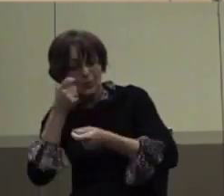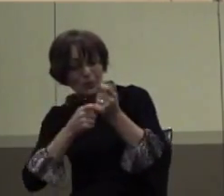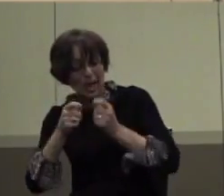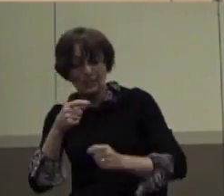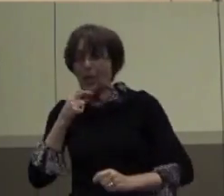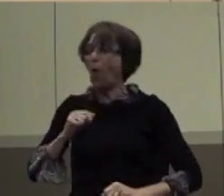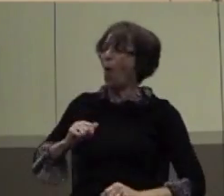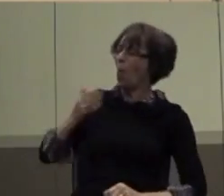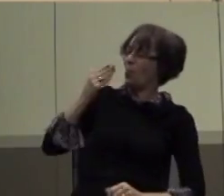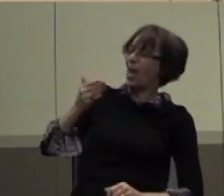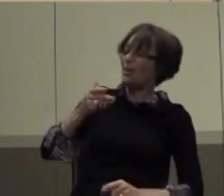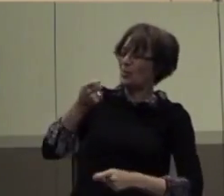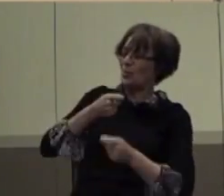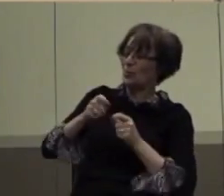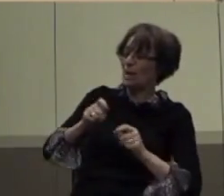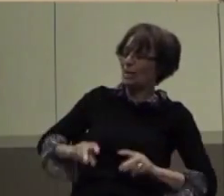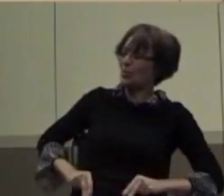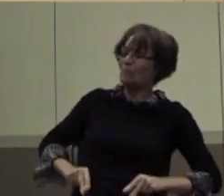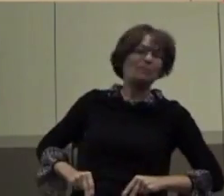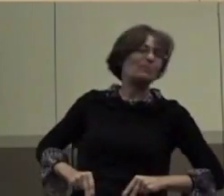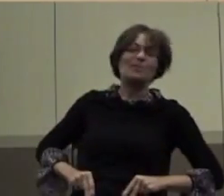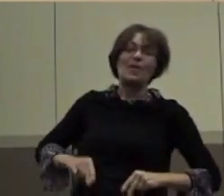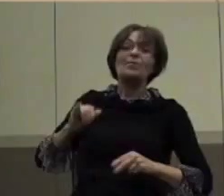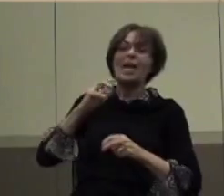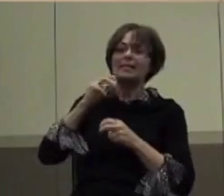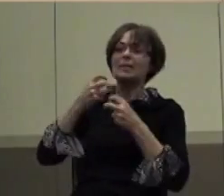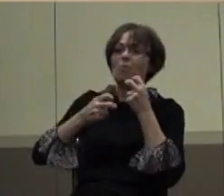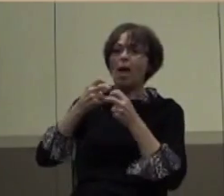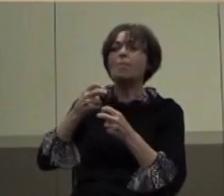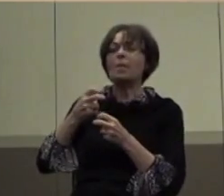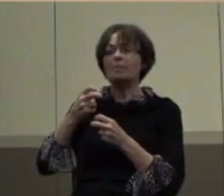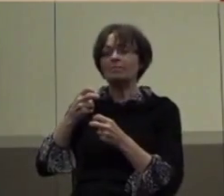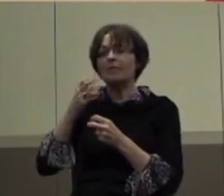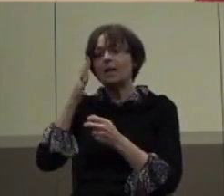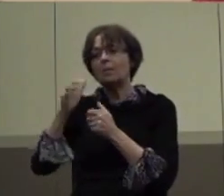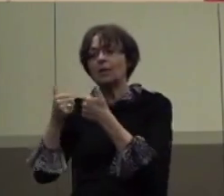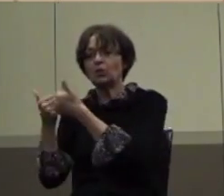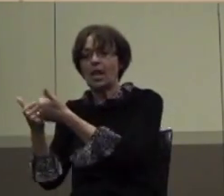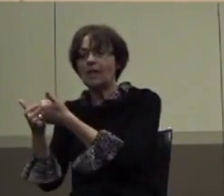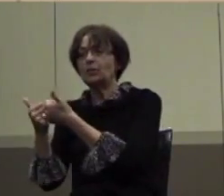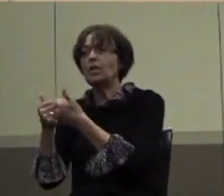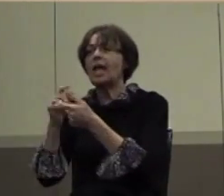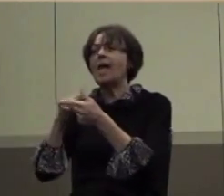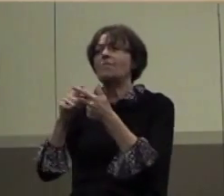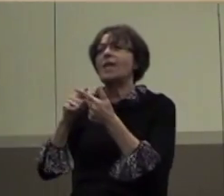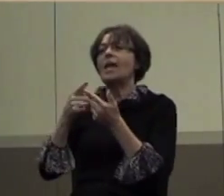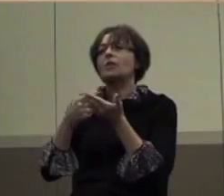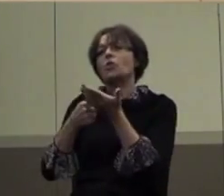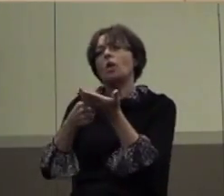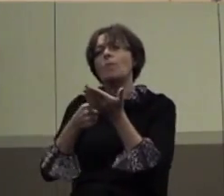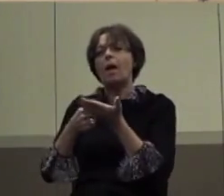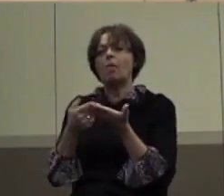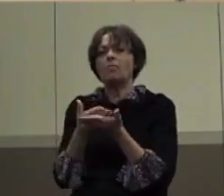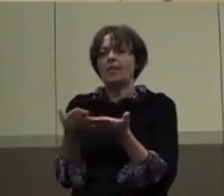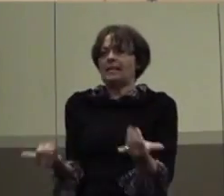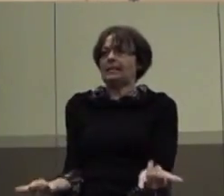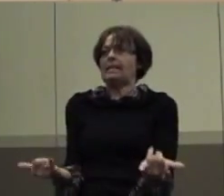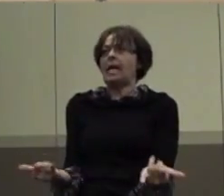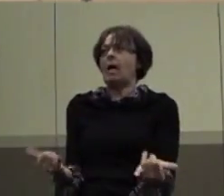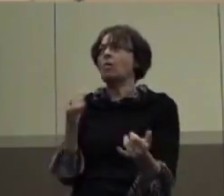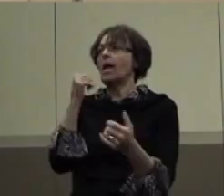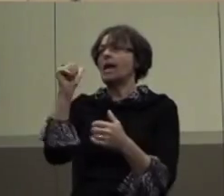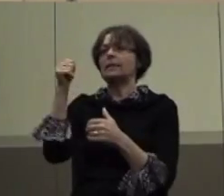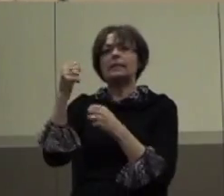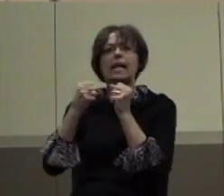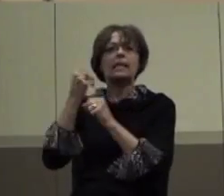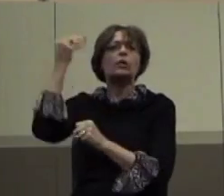right? This is going to be a problem. This is going to be a challenge, right? And then immediacy, talking about things right now, not 10 years down